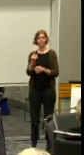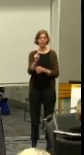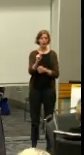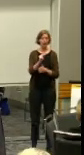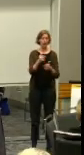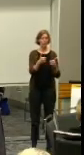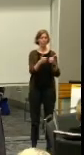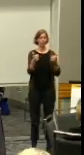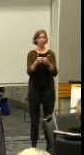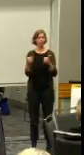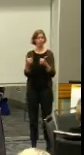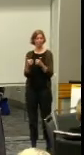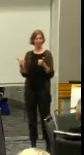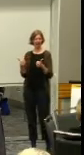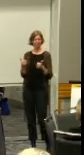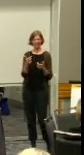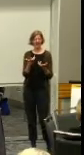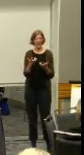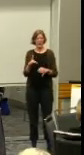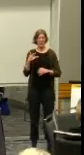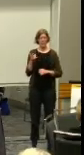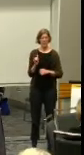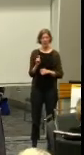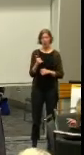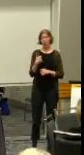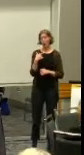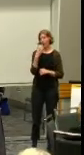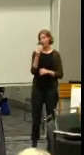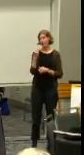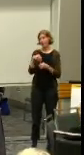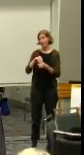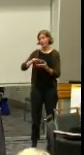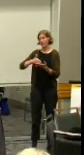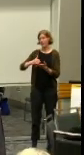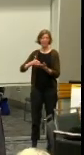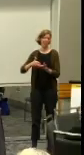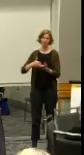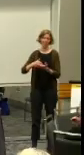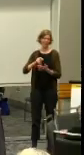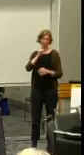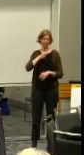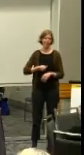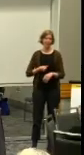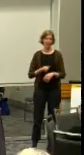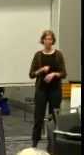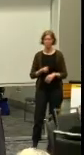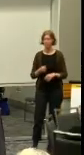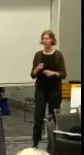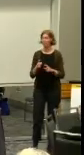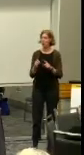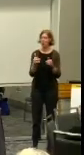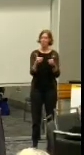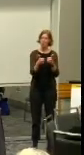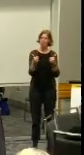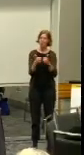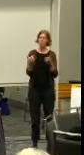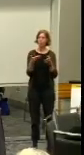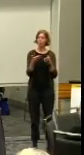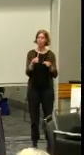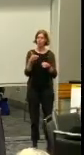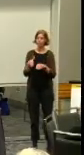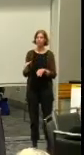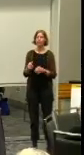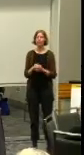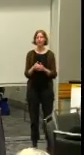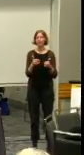like you're sleeping in your kitchen, which sometimes happens in studio units. And you want your front door to feel different than the other person's front door, so if you can